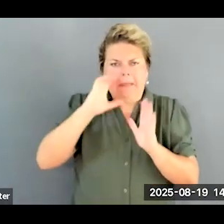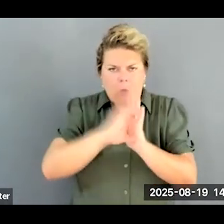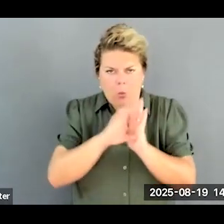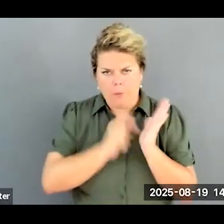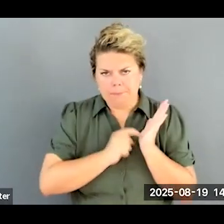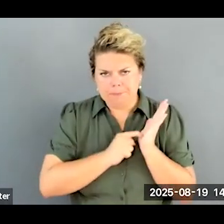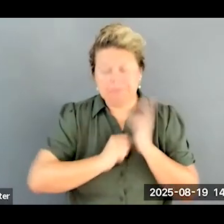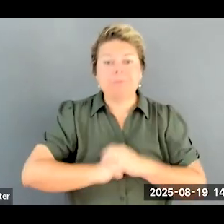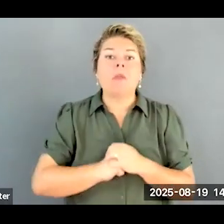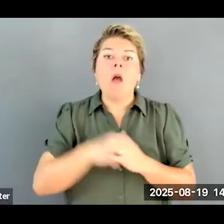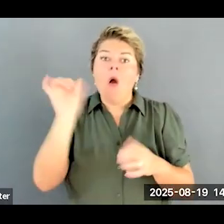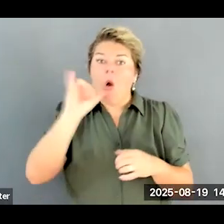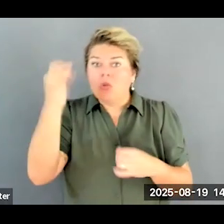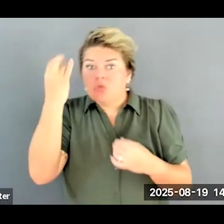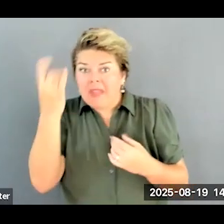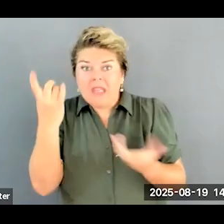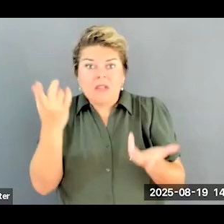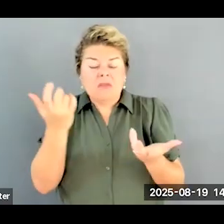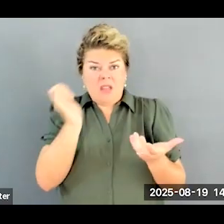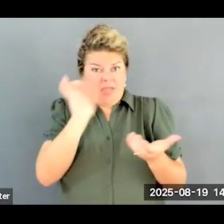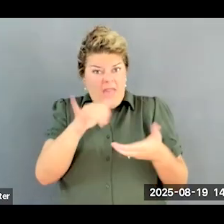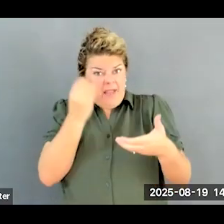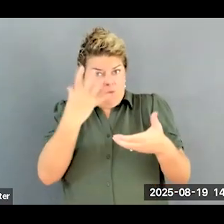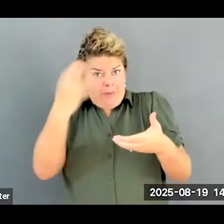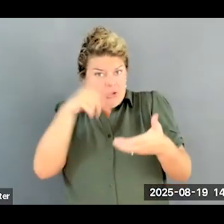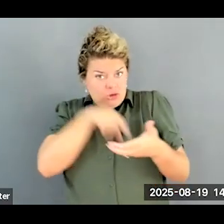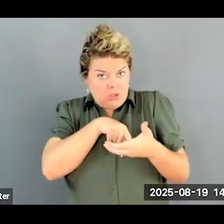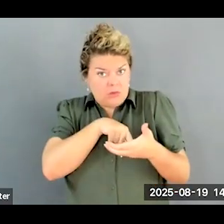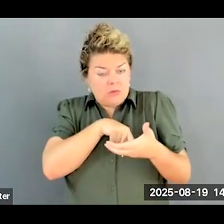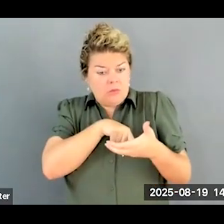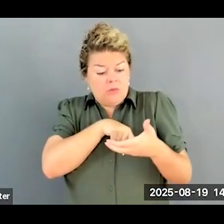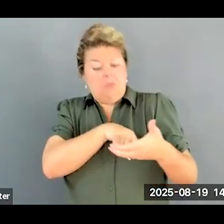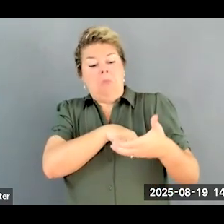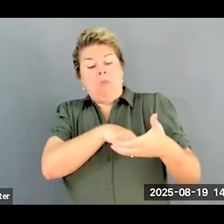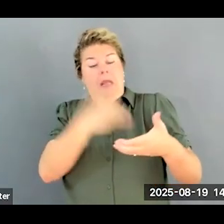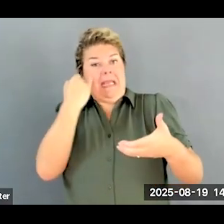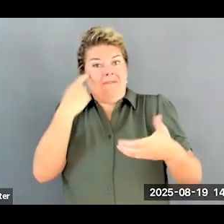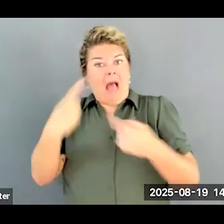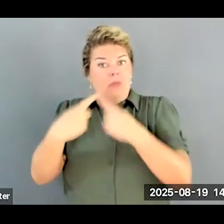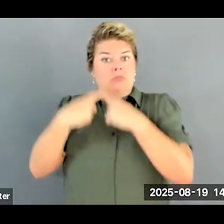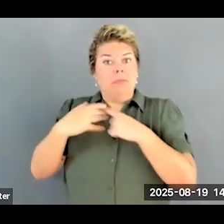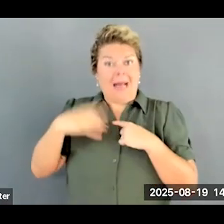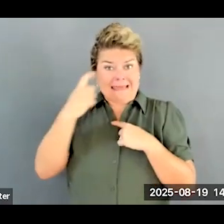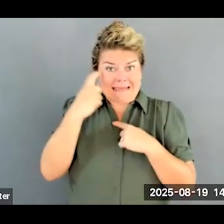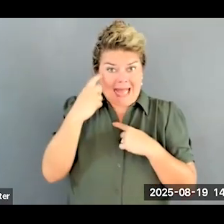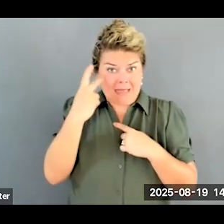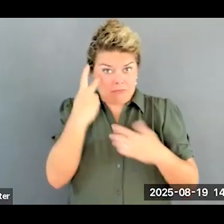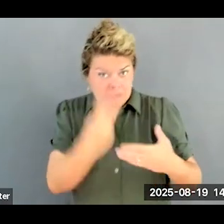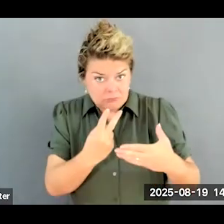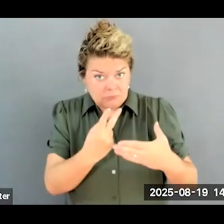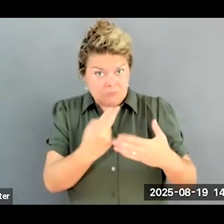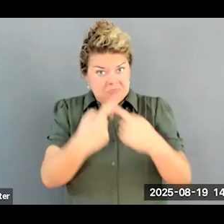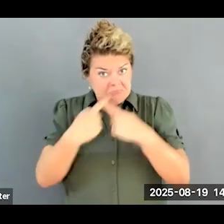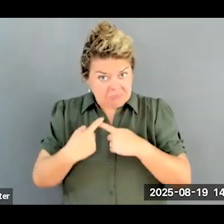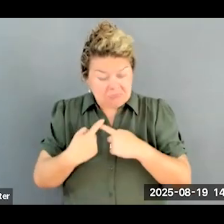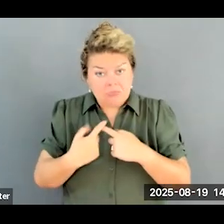also want to consider, is there any information included that the image relies upon sight to understand? These are things such as a